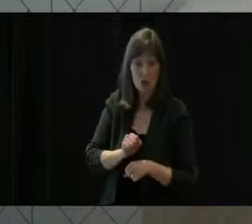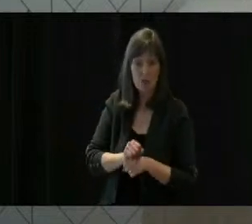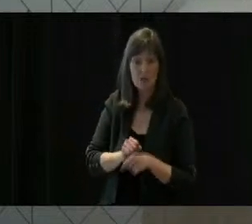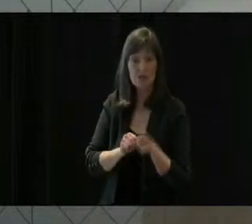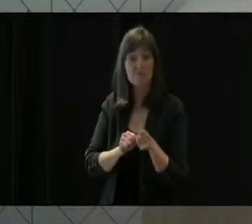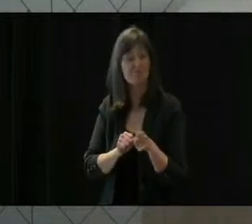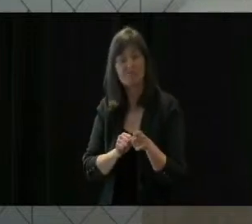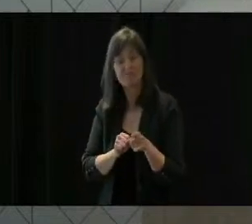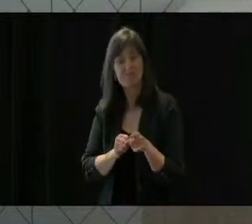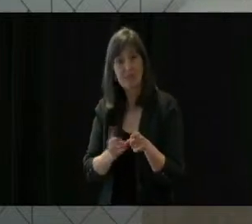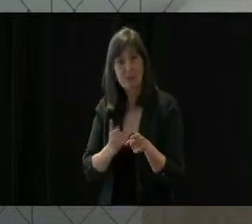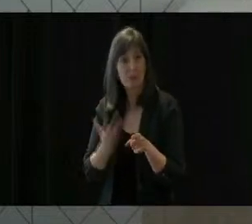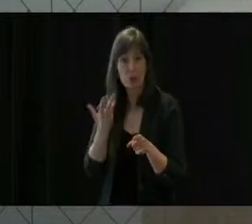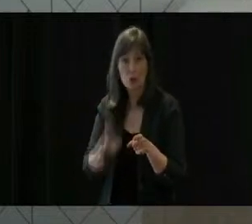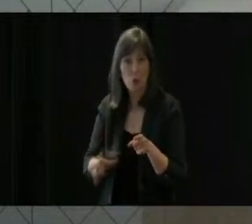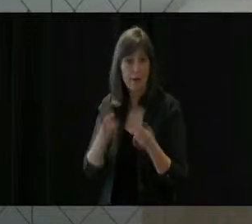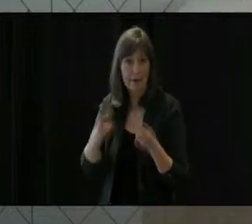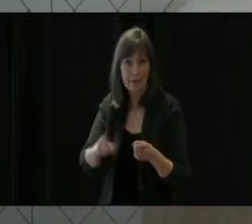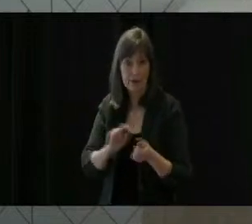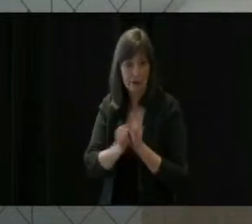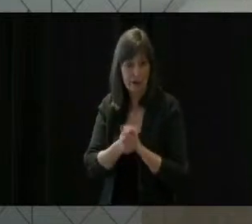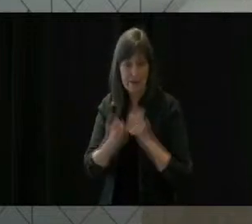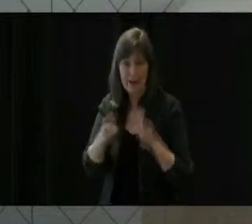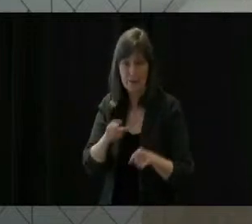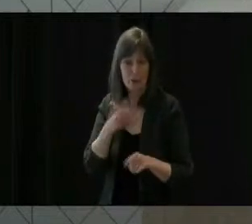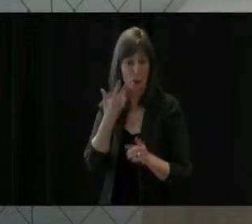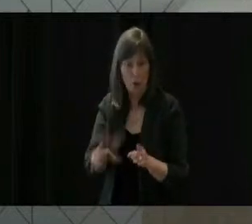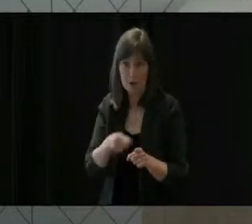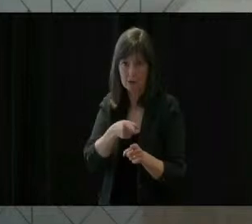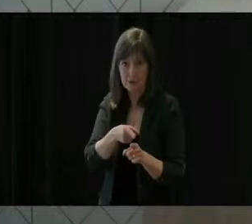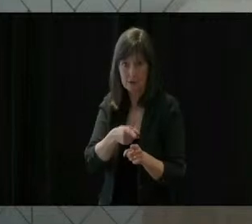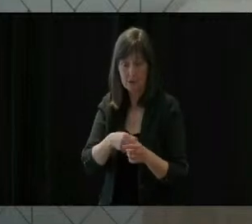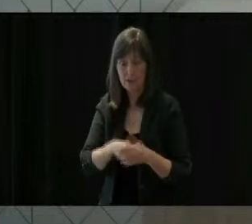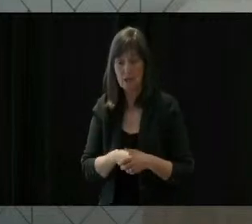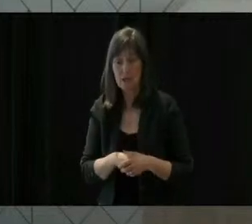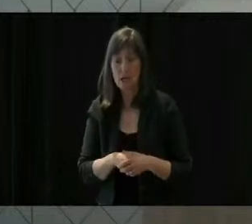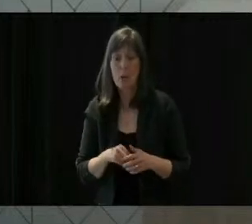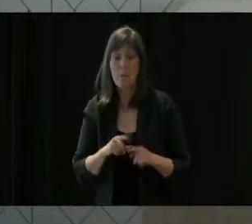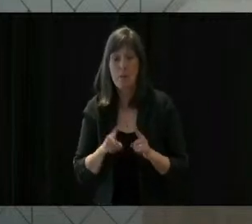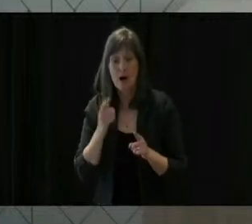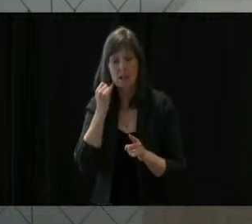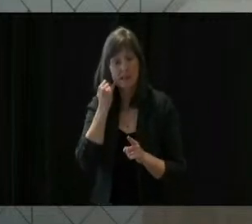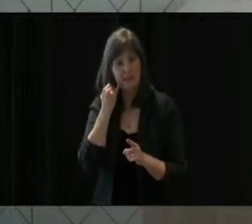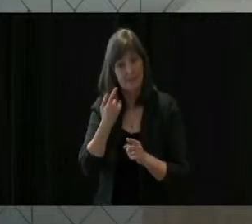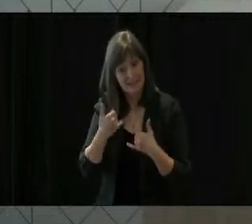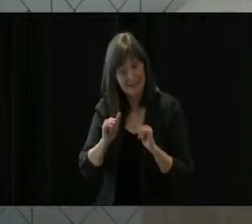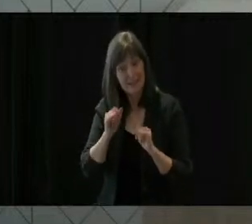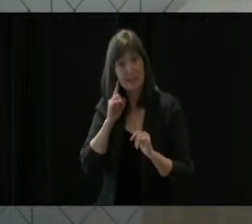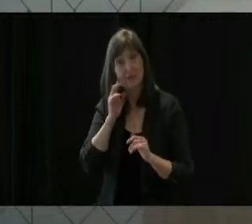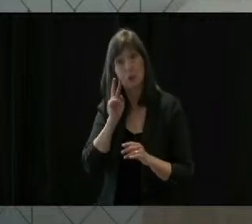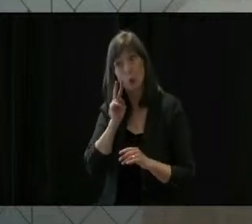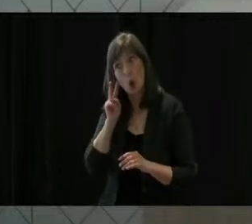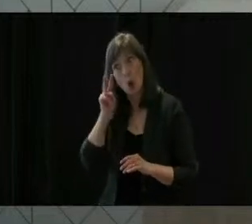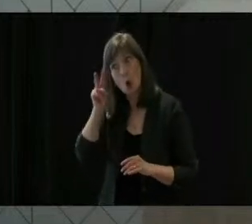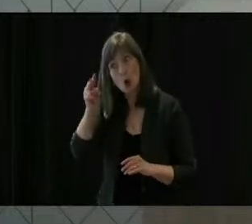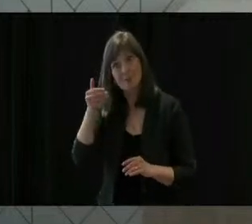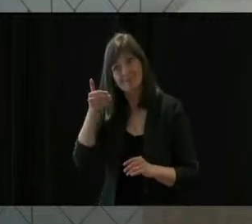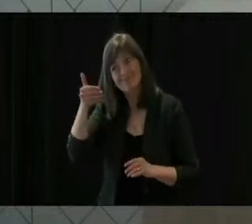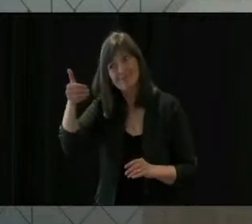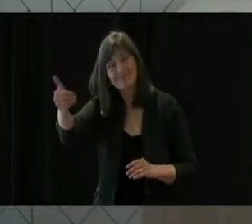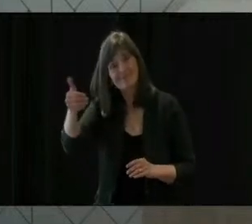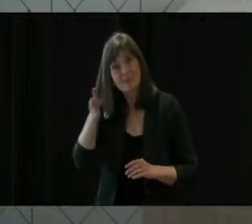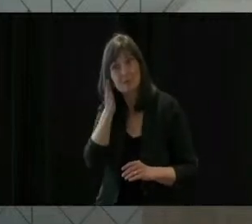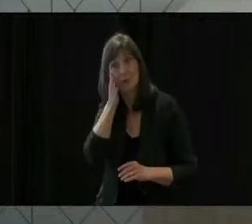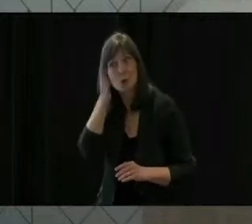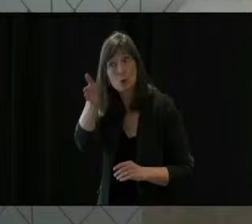want to see any of it happen. But, you know, if you take a longer term view, and you ask yourself, what else